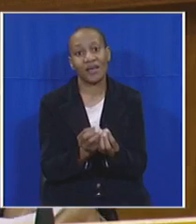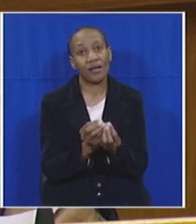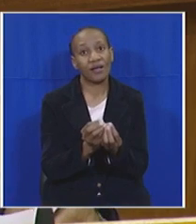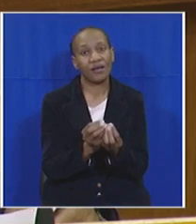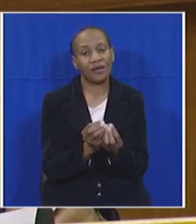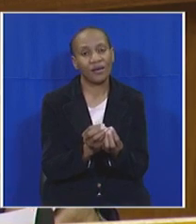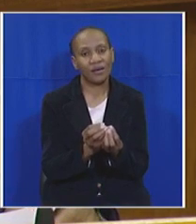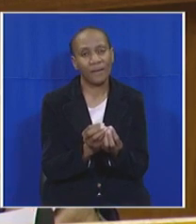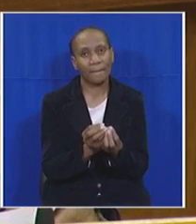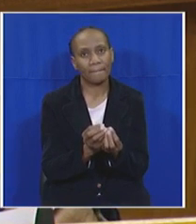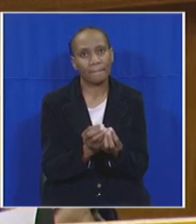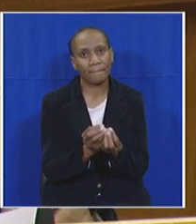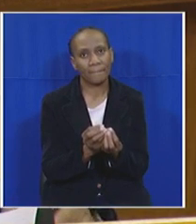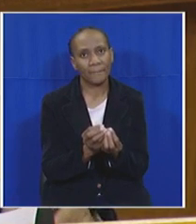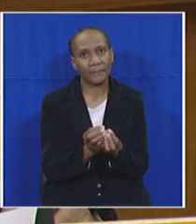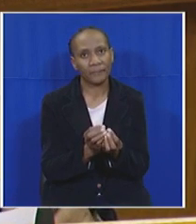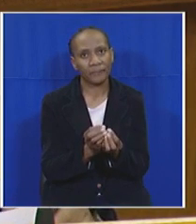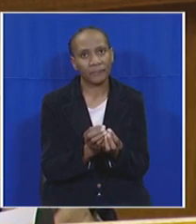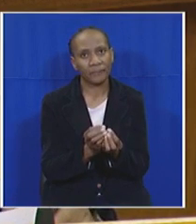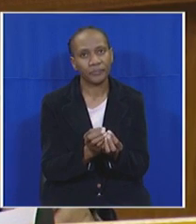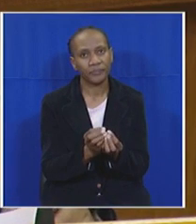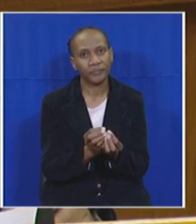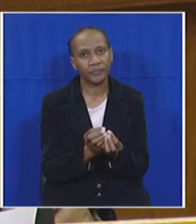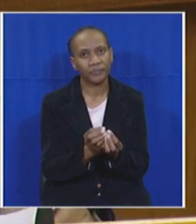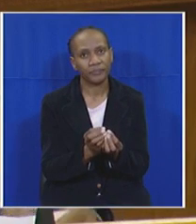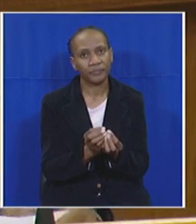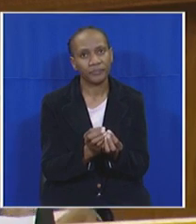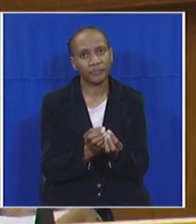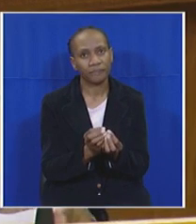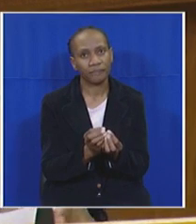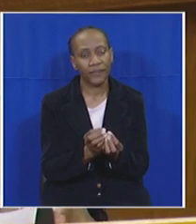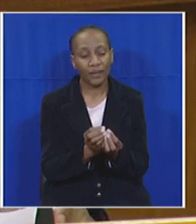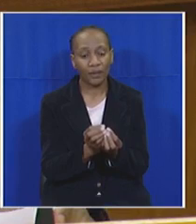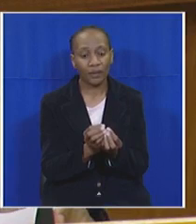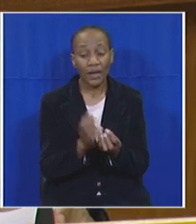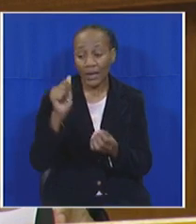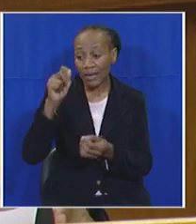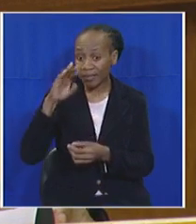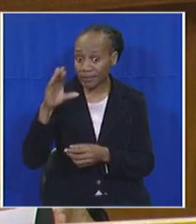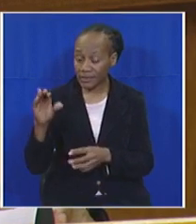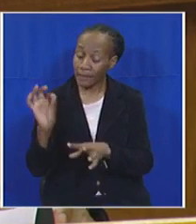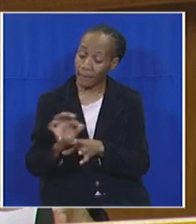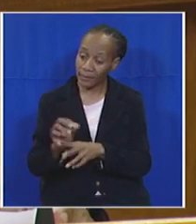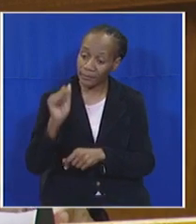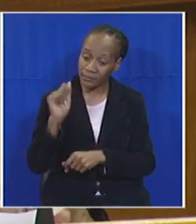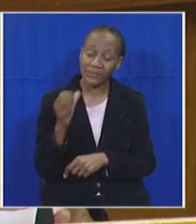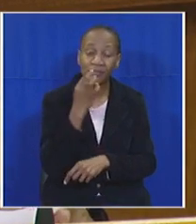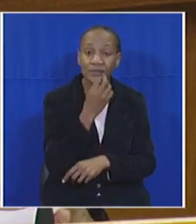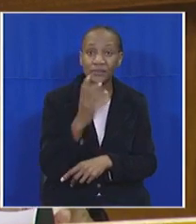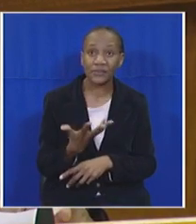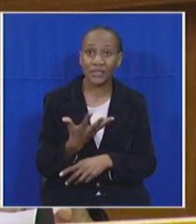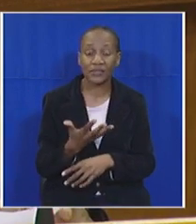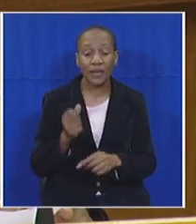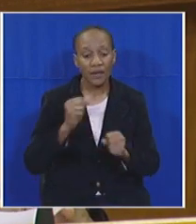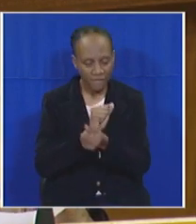by the colonists during apartheid. As the strategy and tactics of the ANC pronounced the liberation of the